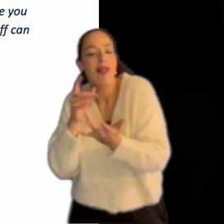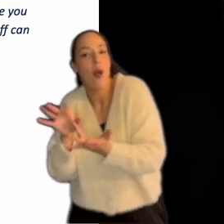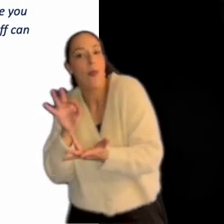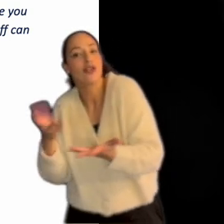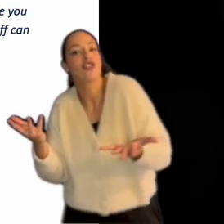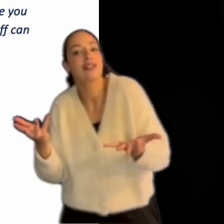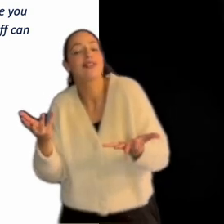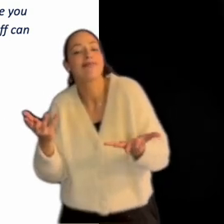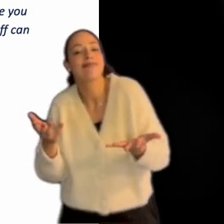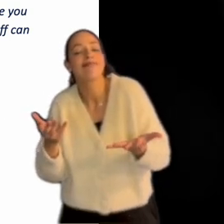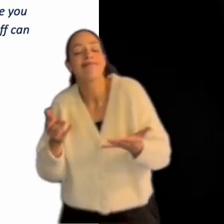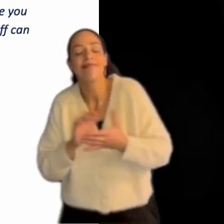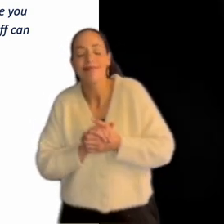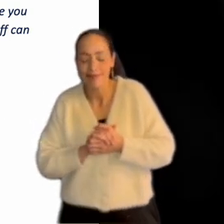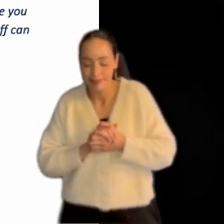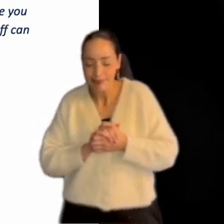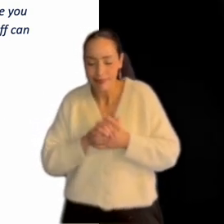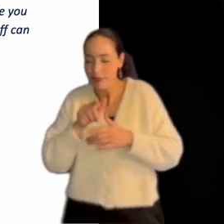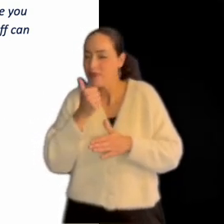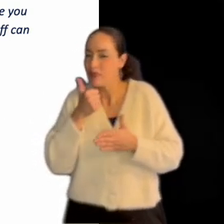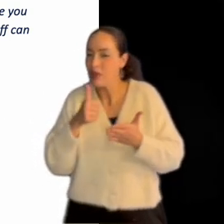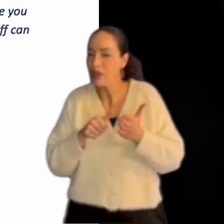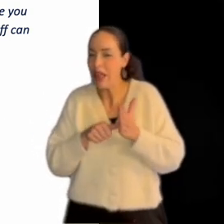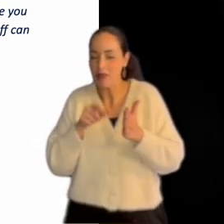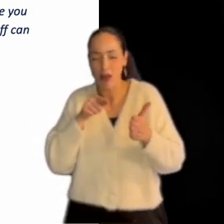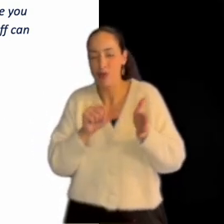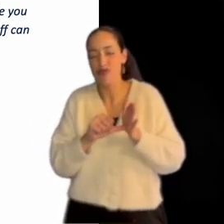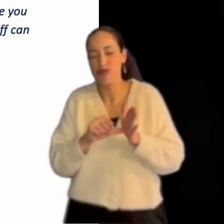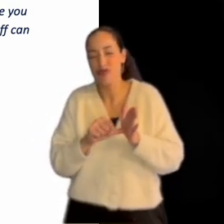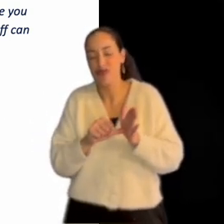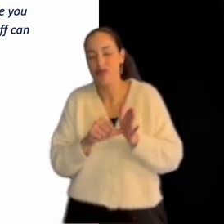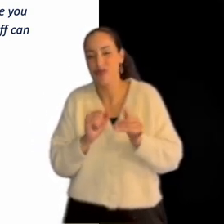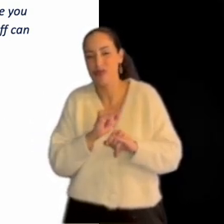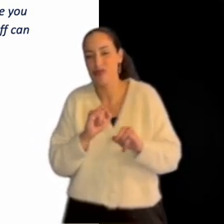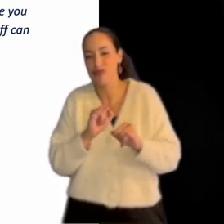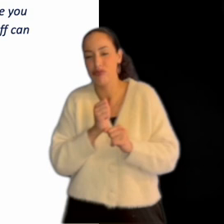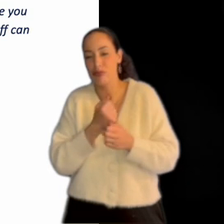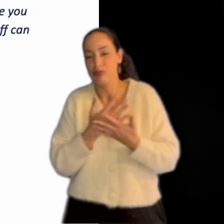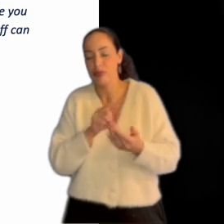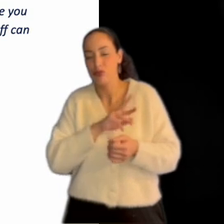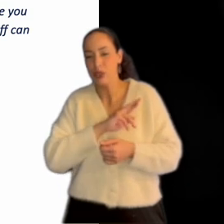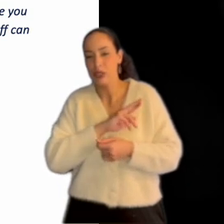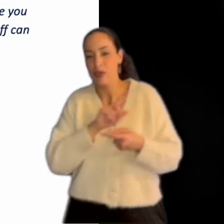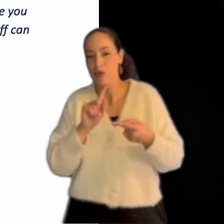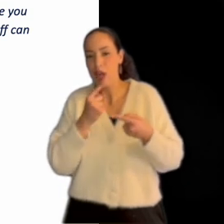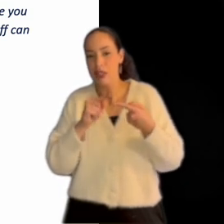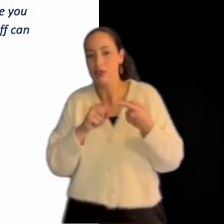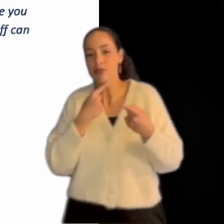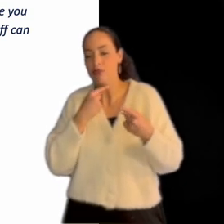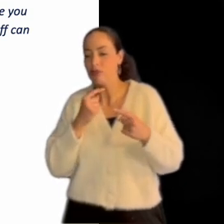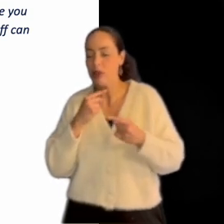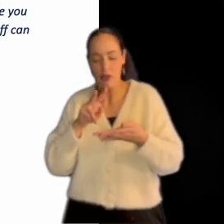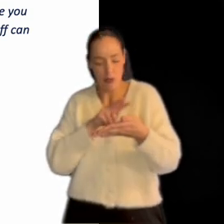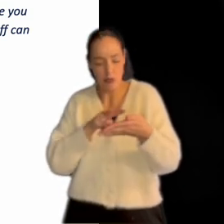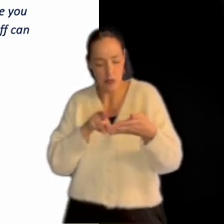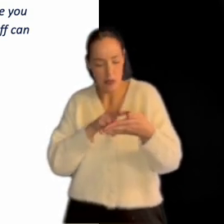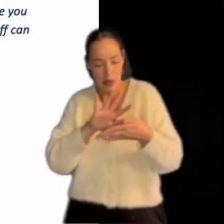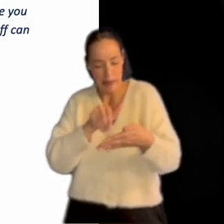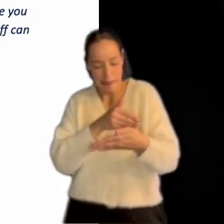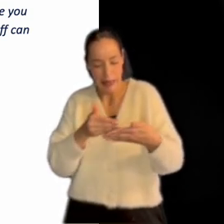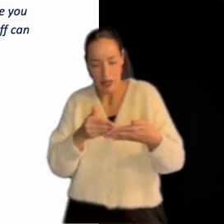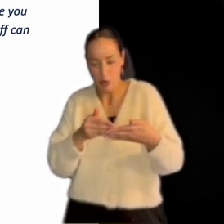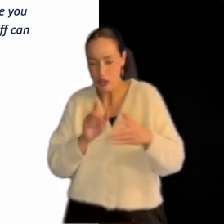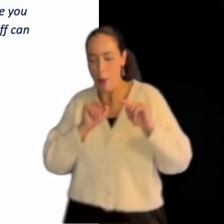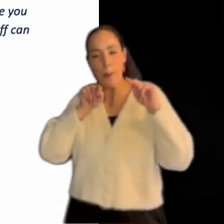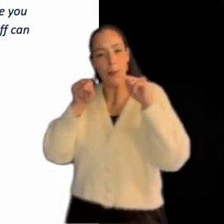This letter is problematic for a number of reasons. Firstly, its tone is punitive. It both blames and shames the